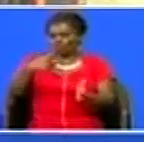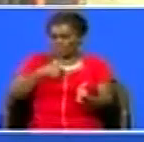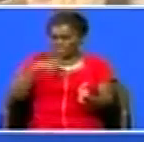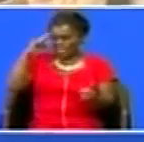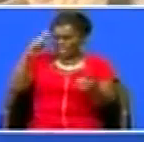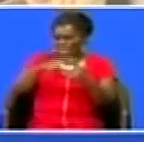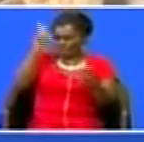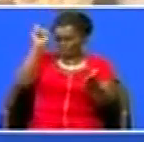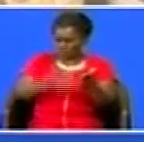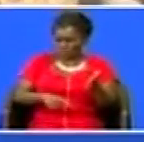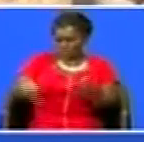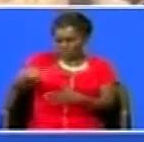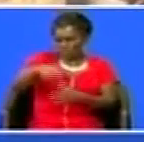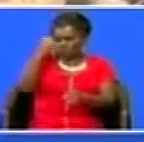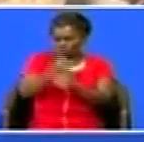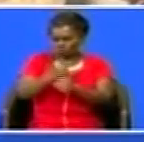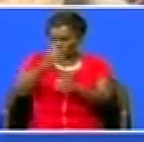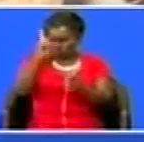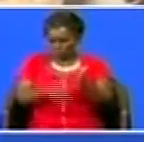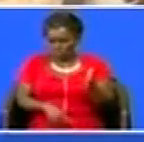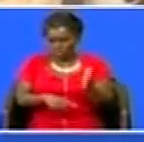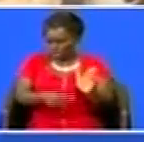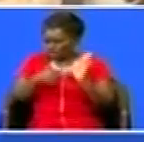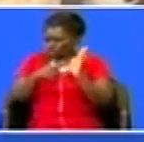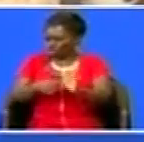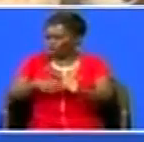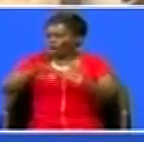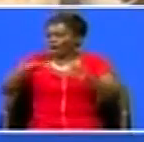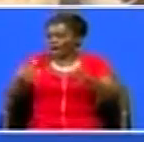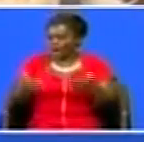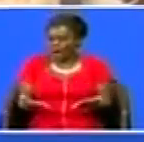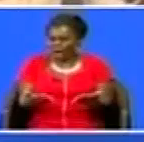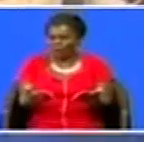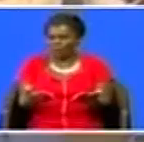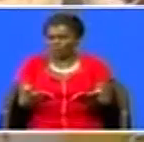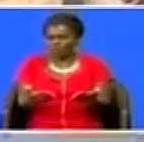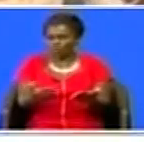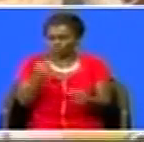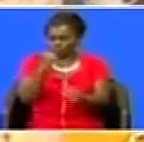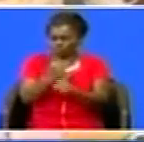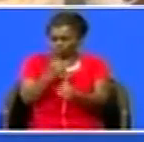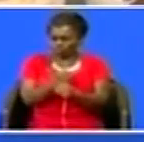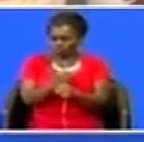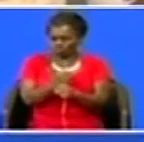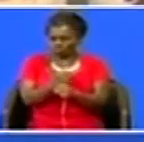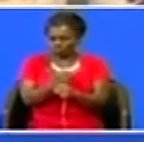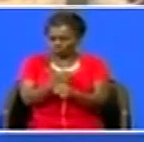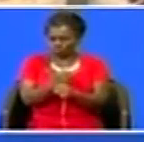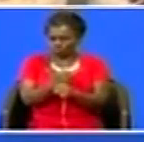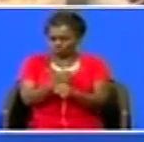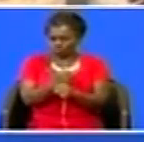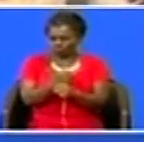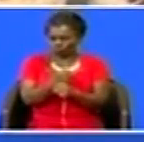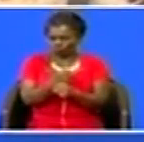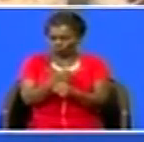for. What you are going to do is, I'm going to do a demonstration of how to do ovum pickup in a cow